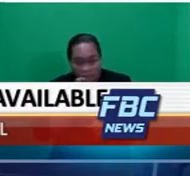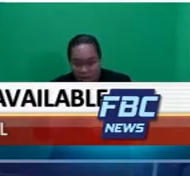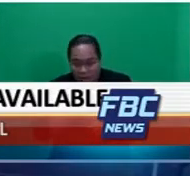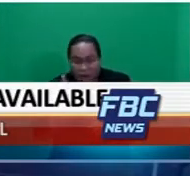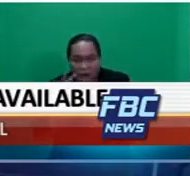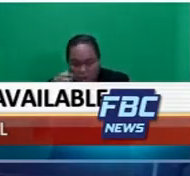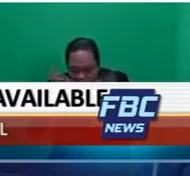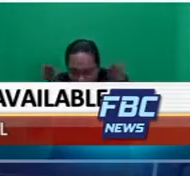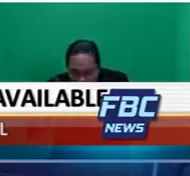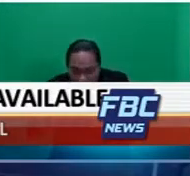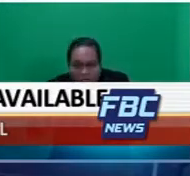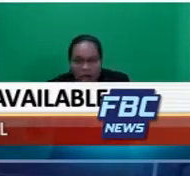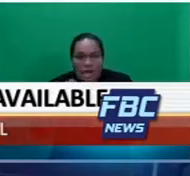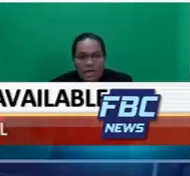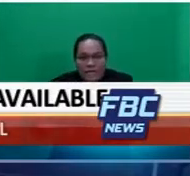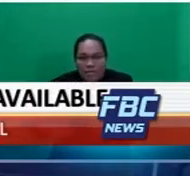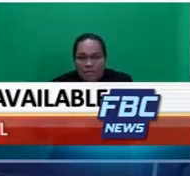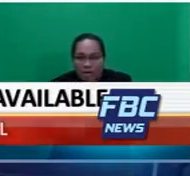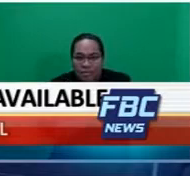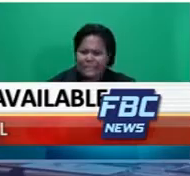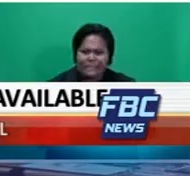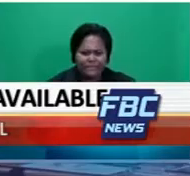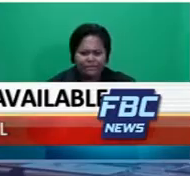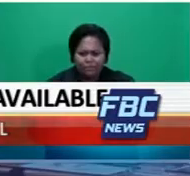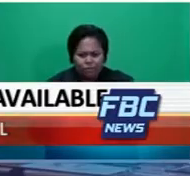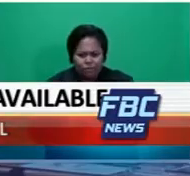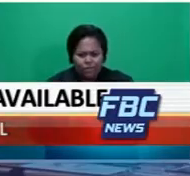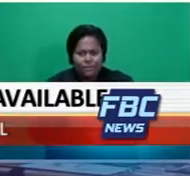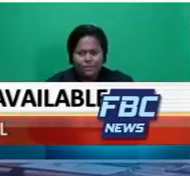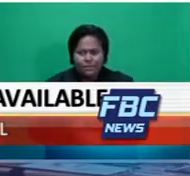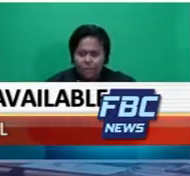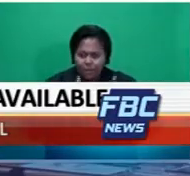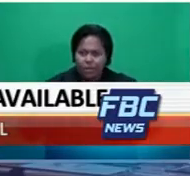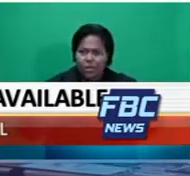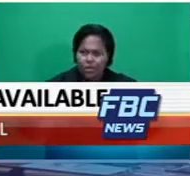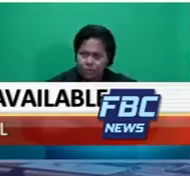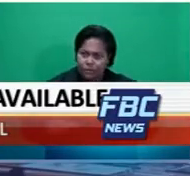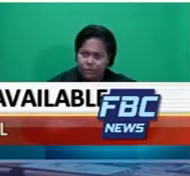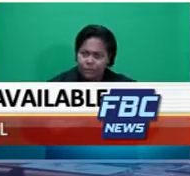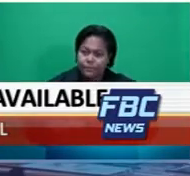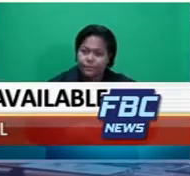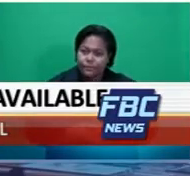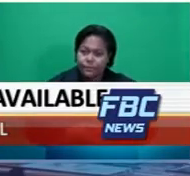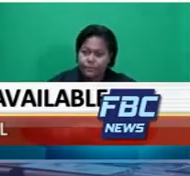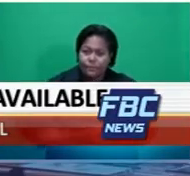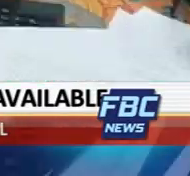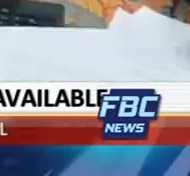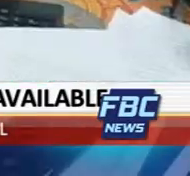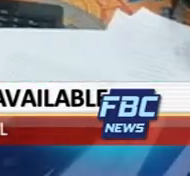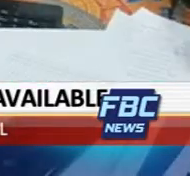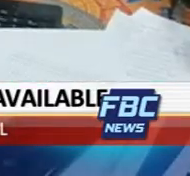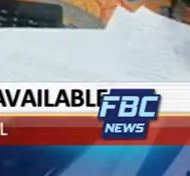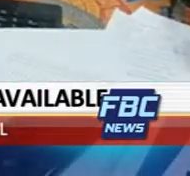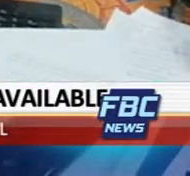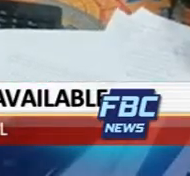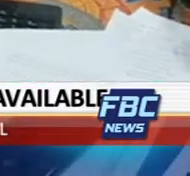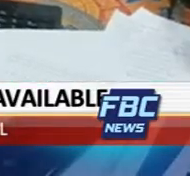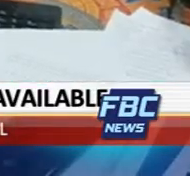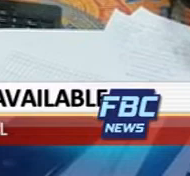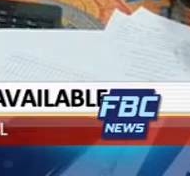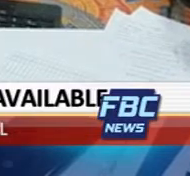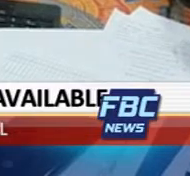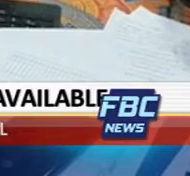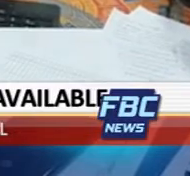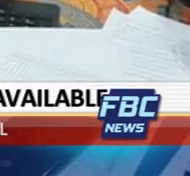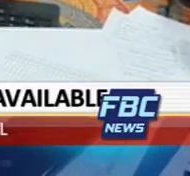be reliably informed from a complete census. National Federation Party leader Professor Biman Prasad agreed with the minister, saying